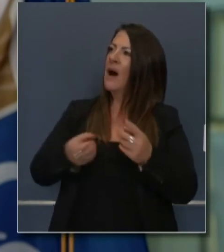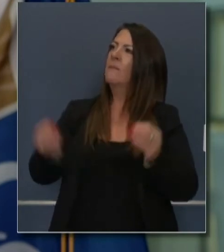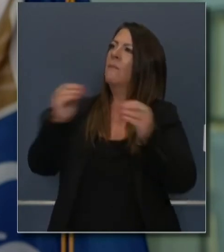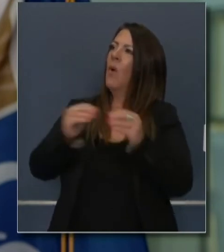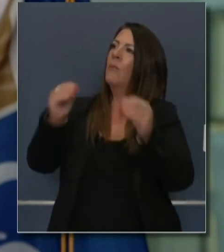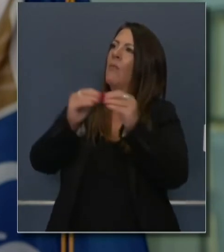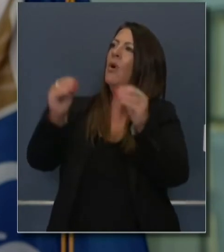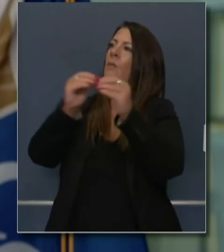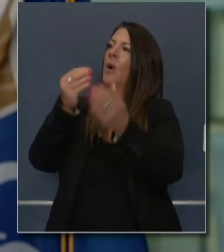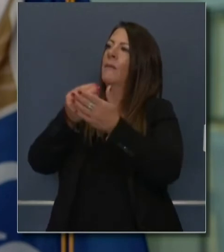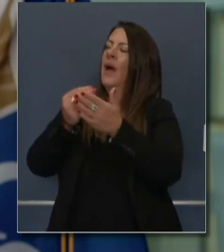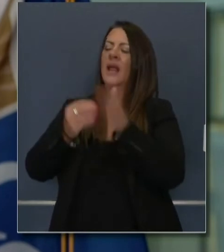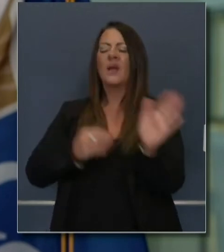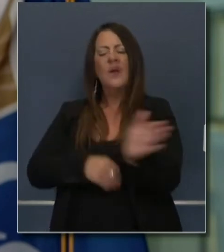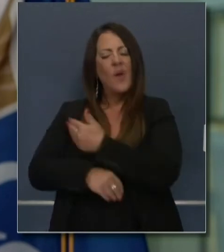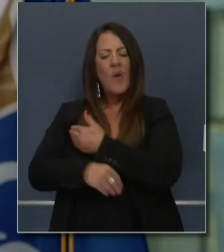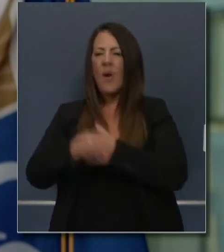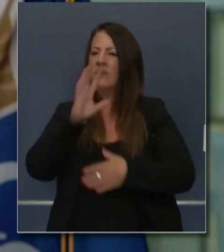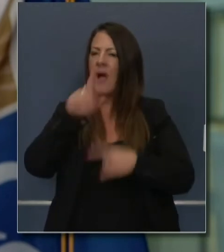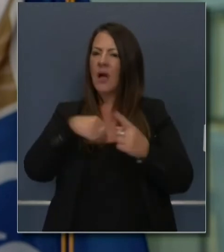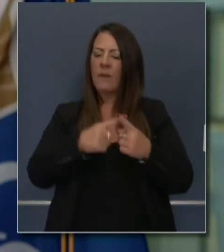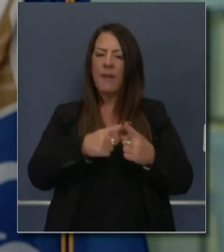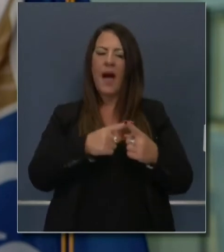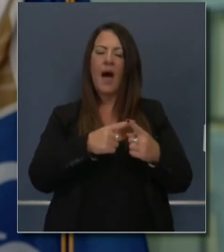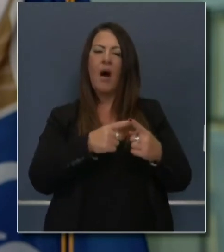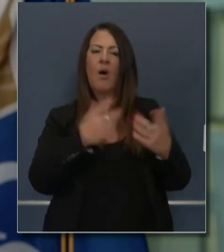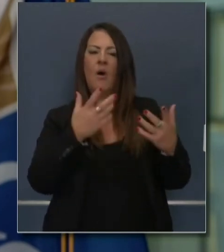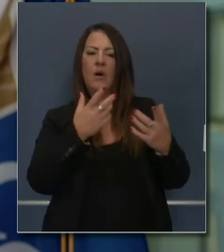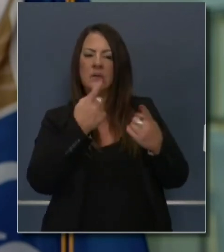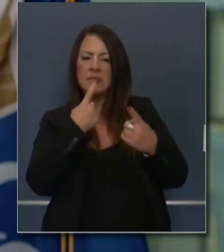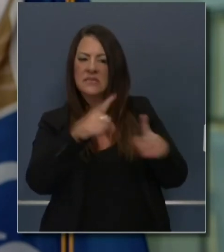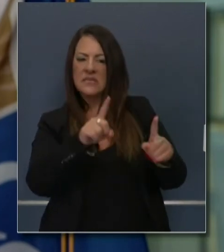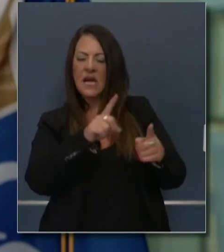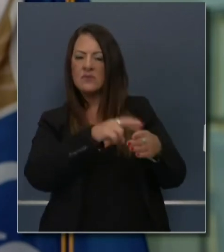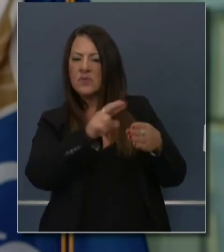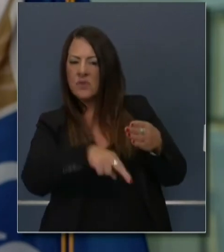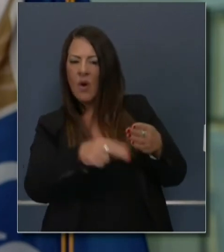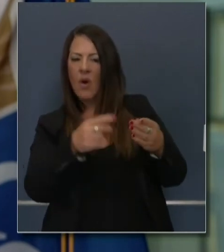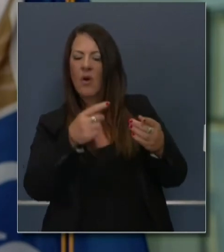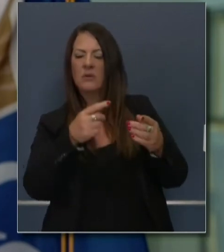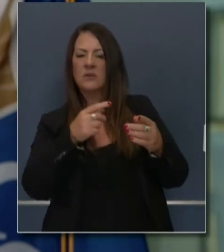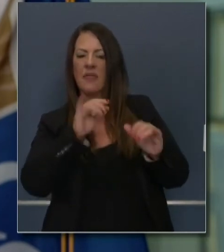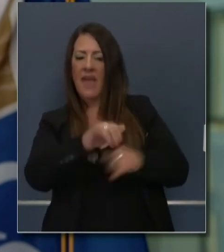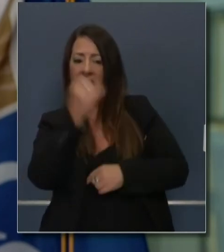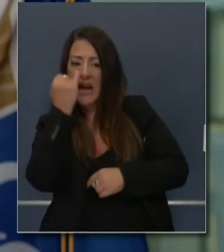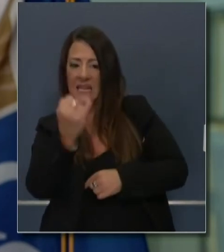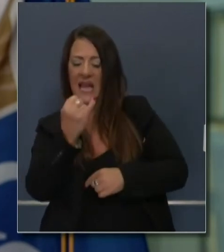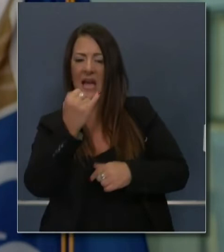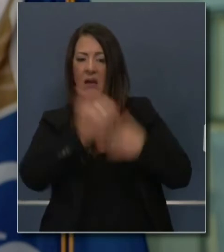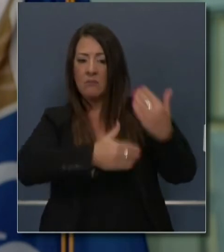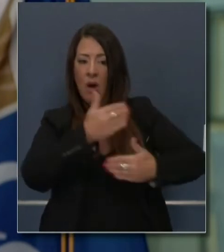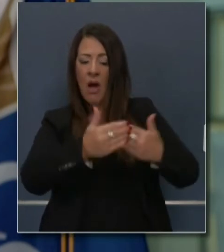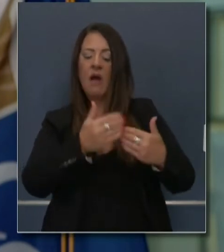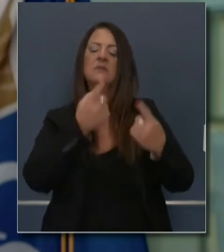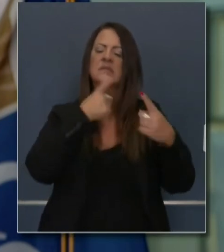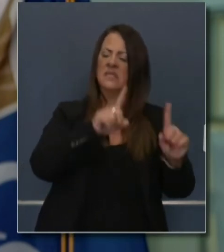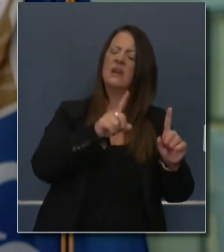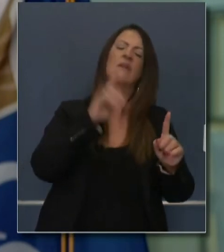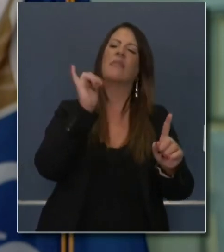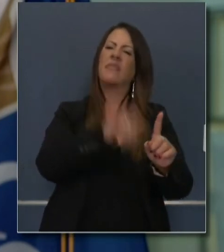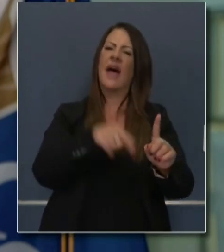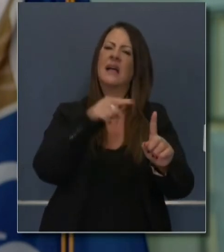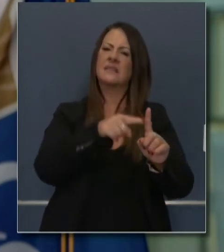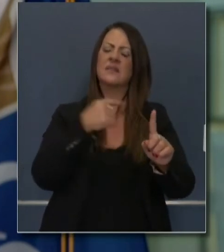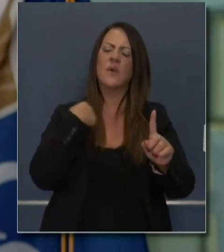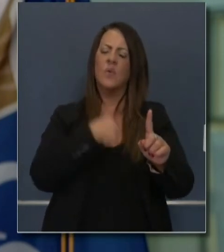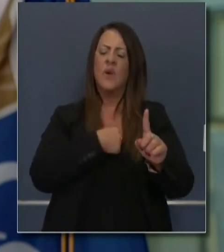more results. And so this Project Home Key is about moving in that direction. This is a big, bold